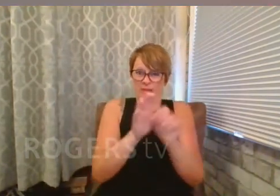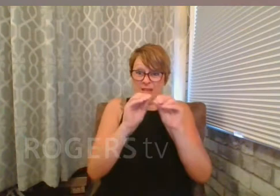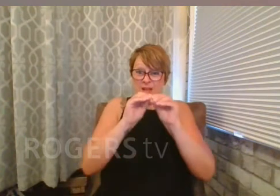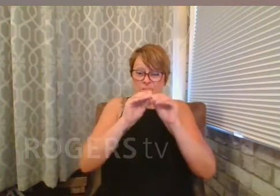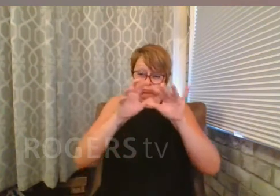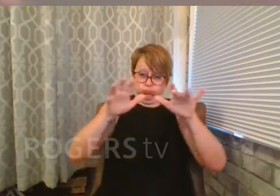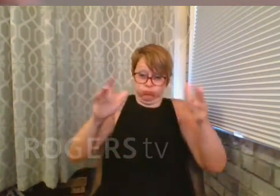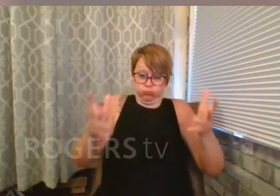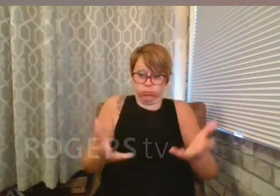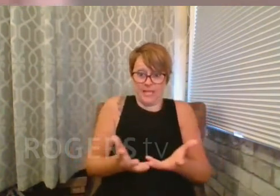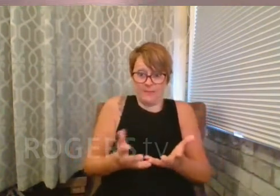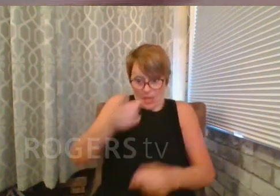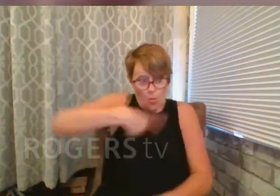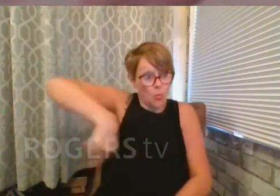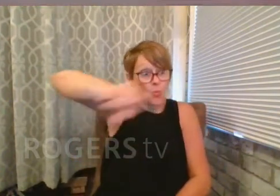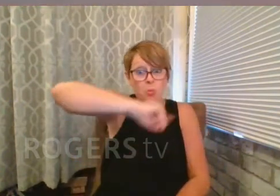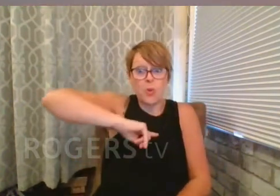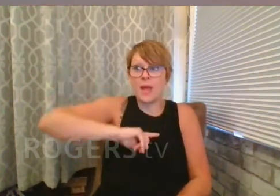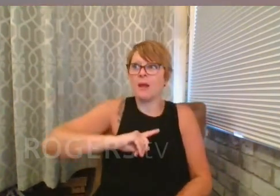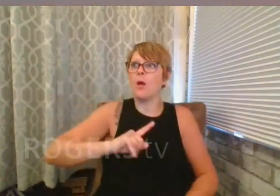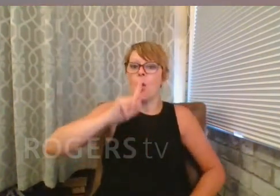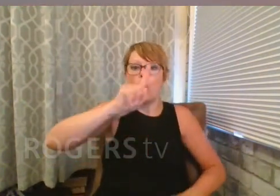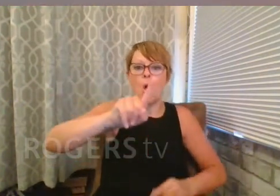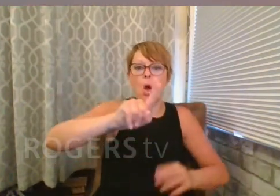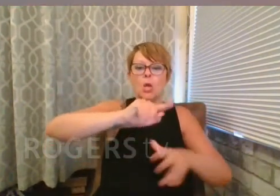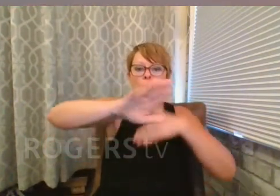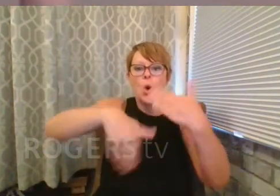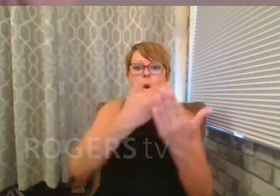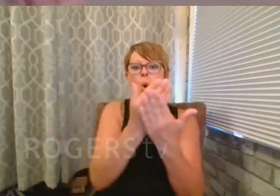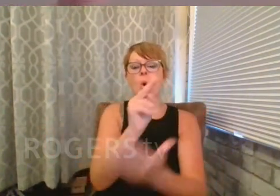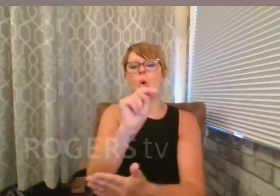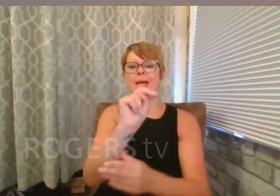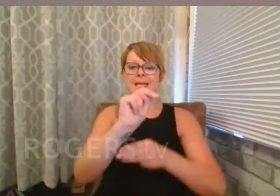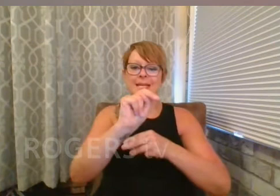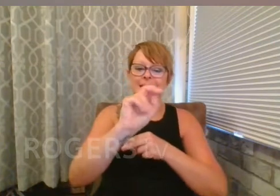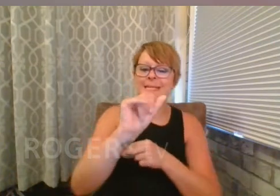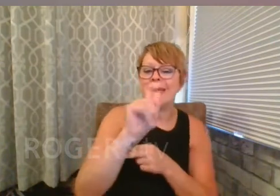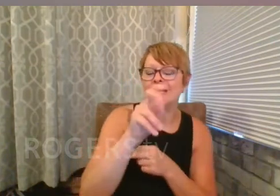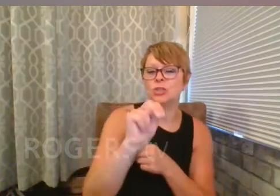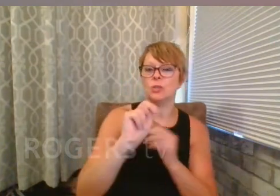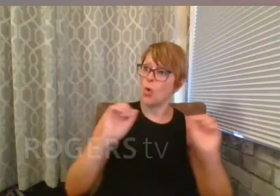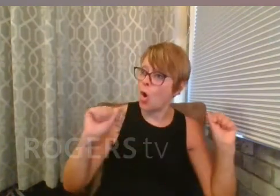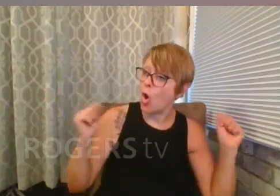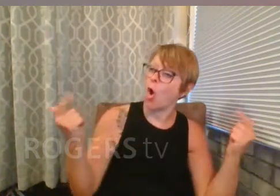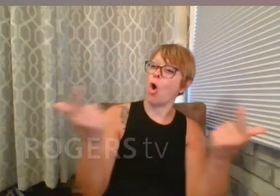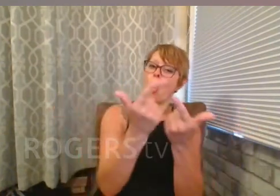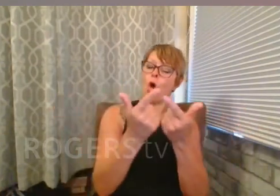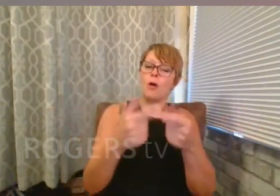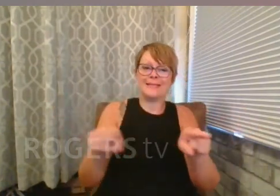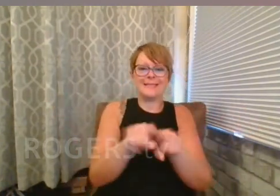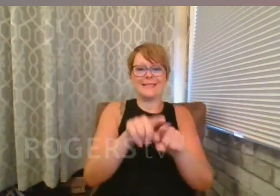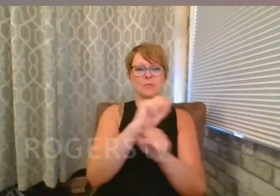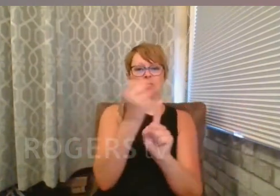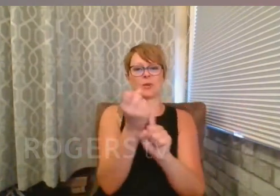actually one. It's like a one whole gigantic nation. We're all on the same page. So we're in the